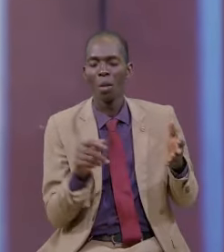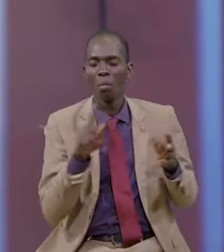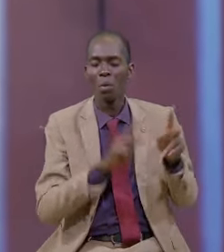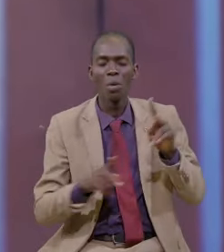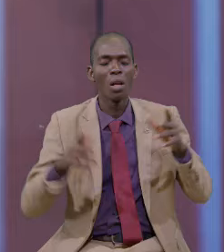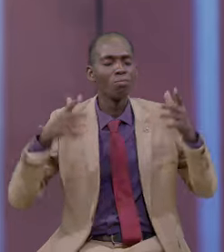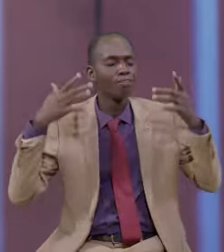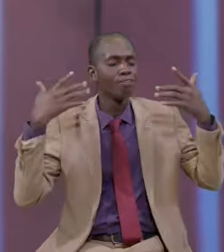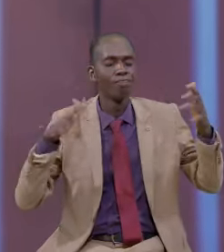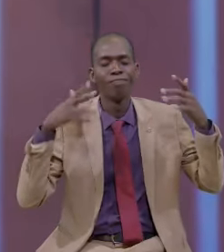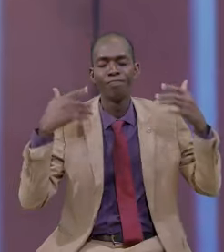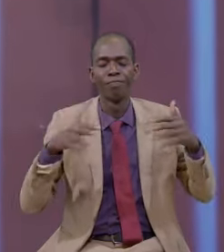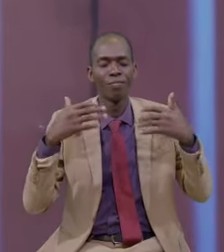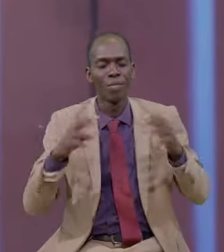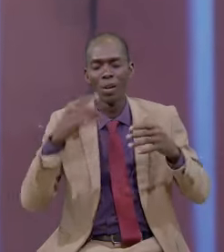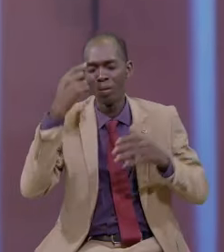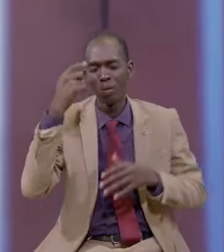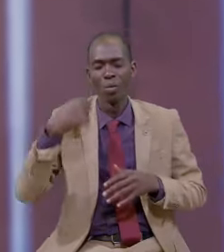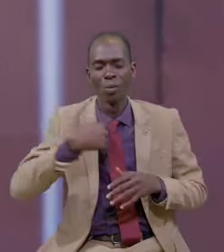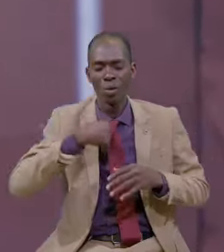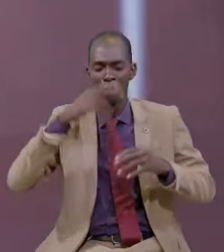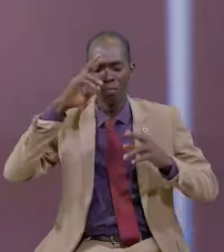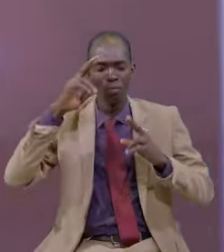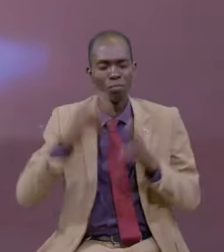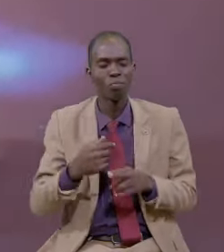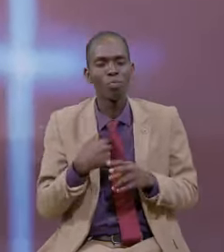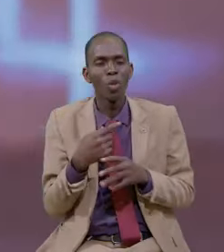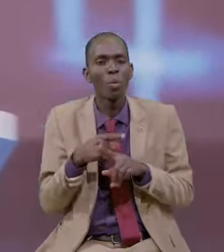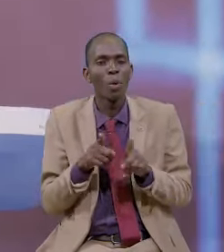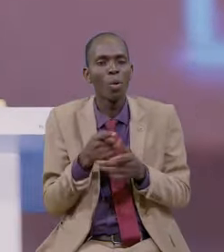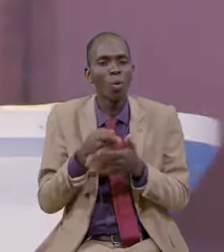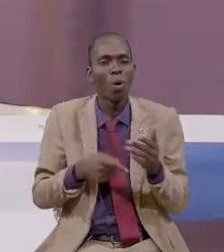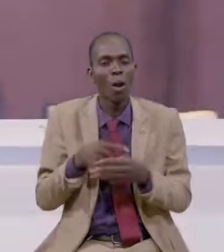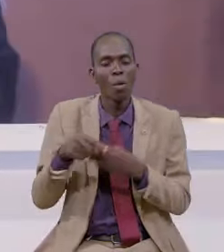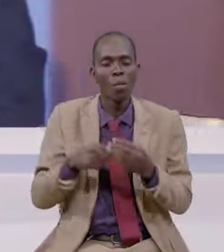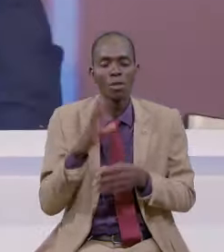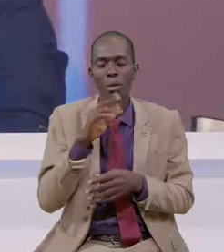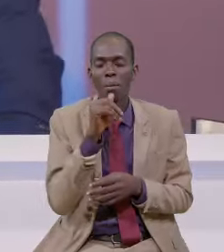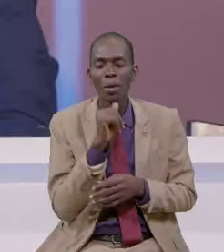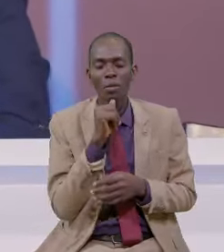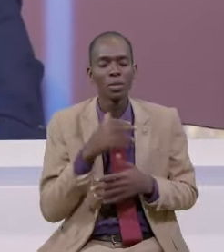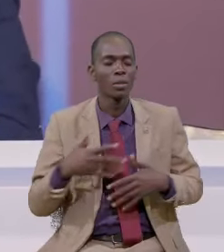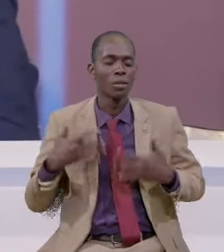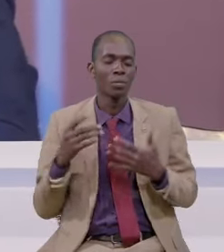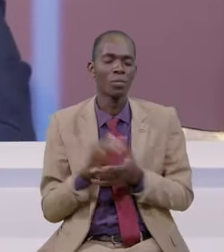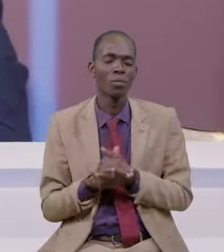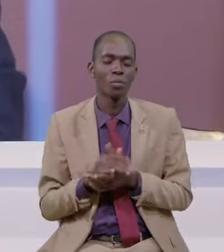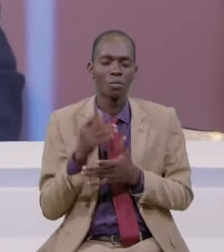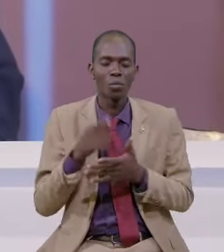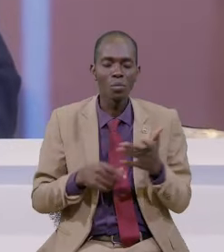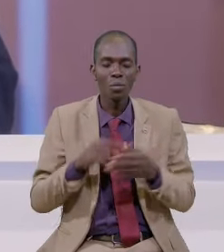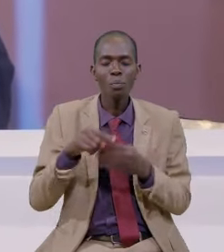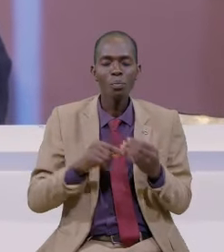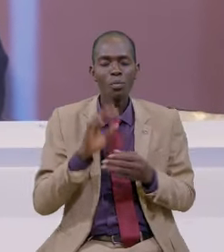me a standing ovation. But how about your private life? How about your relationships in